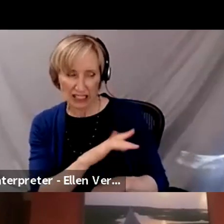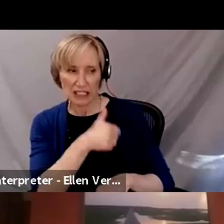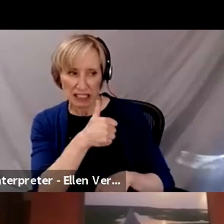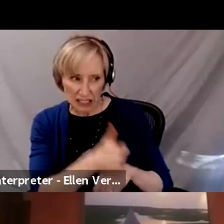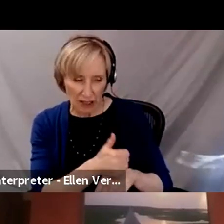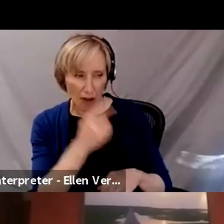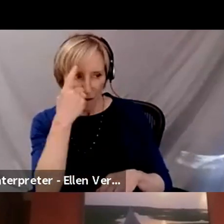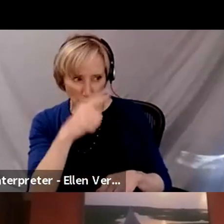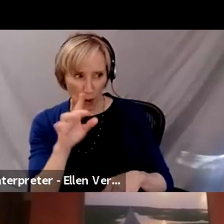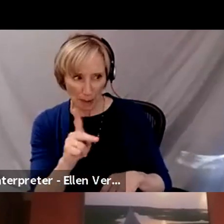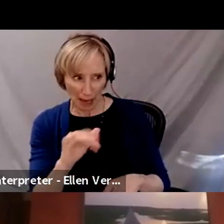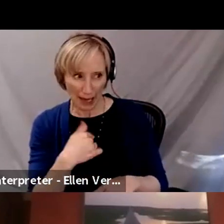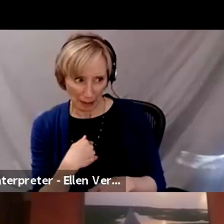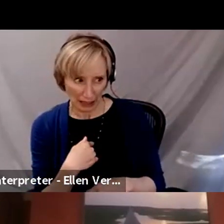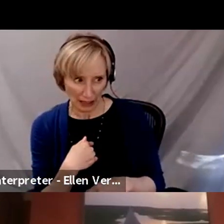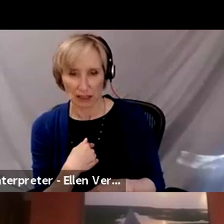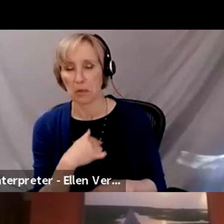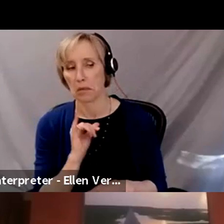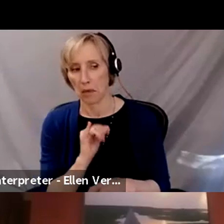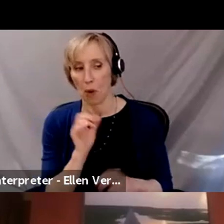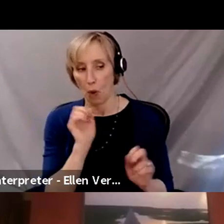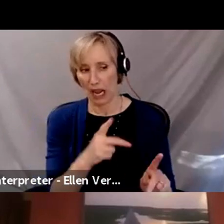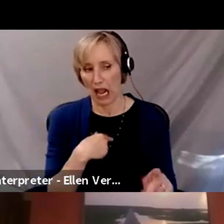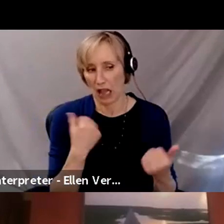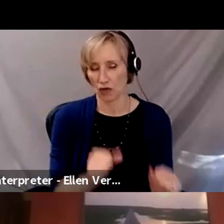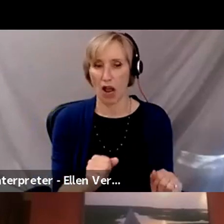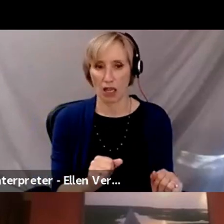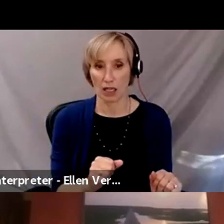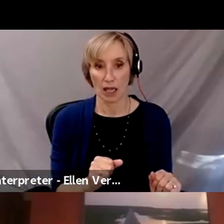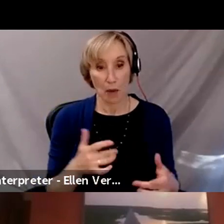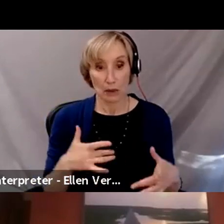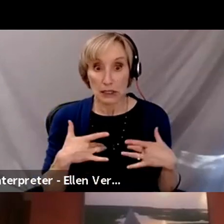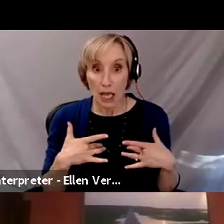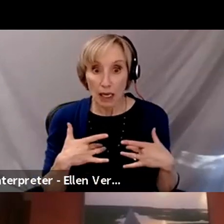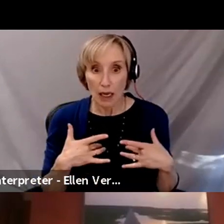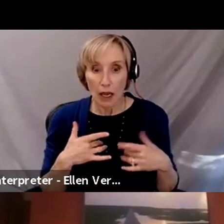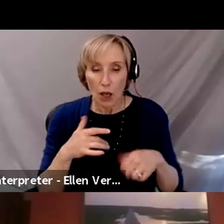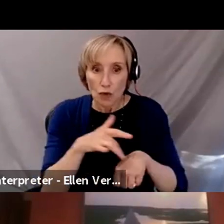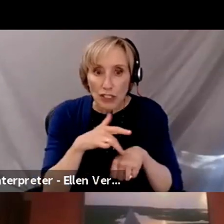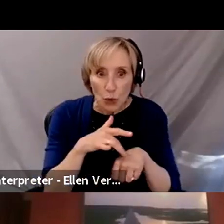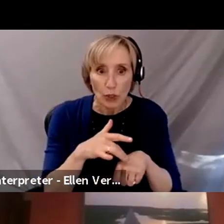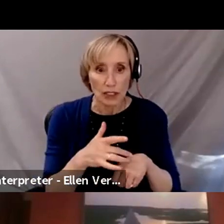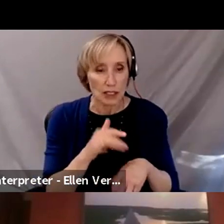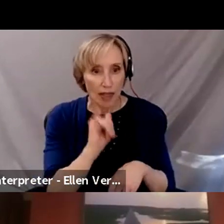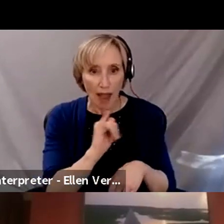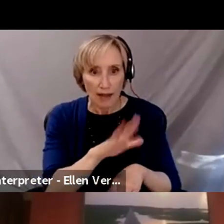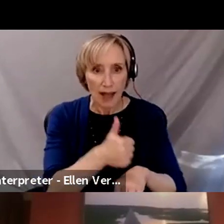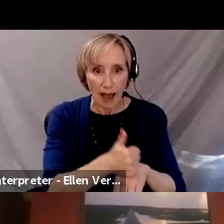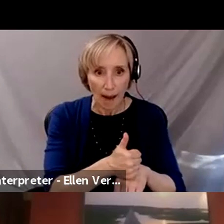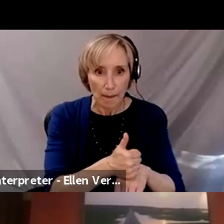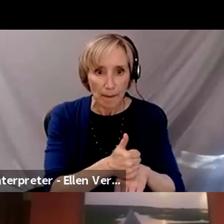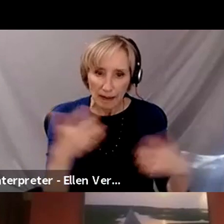me in the LGBTQ plus community. And it was exciting to think about, seeking resources, expanding community, meeting people,